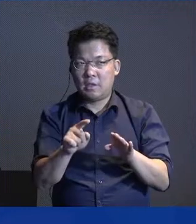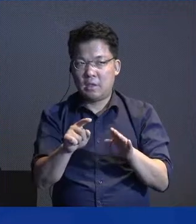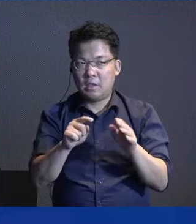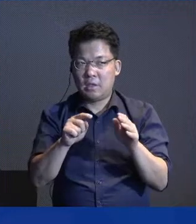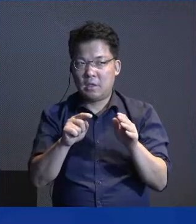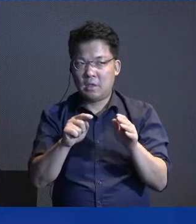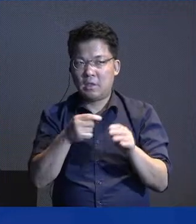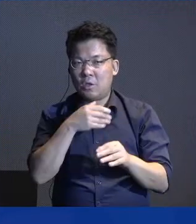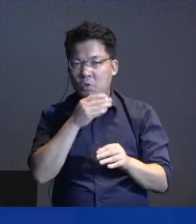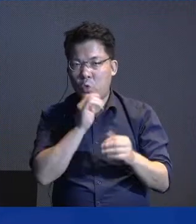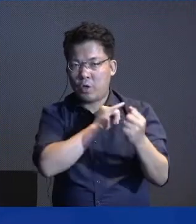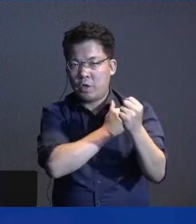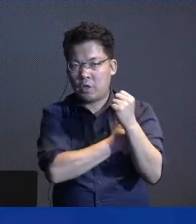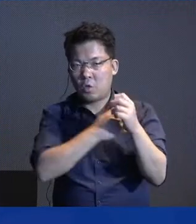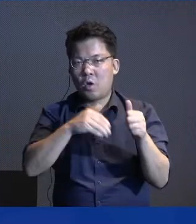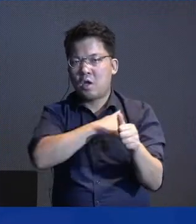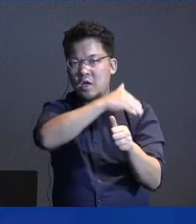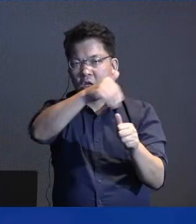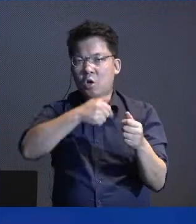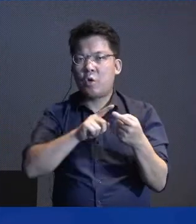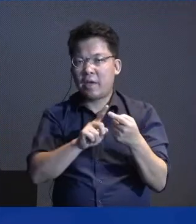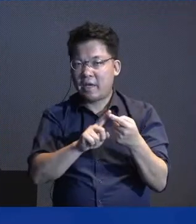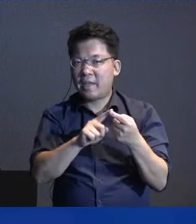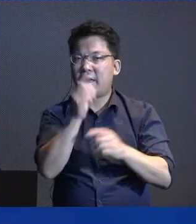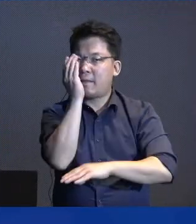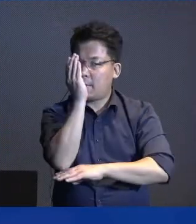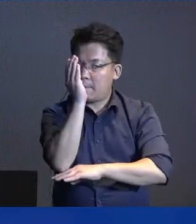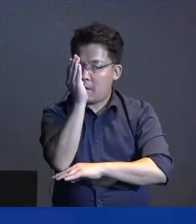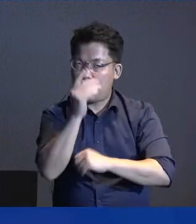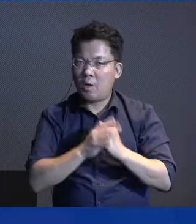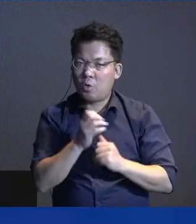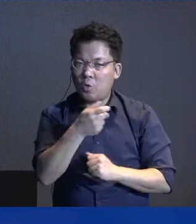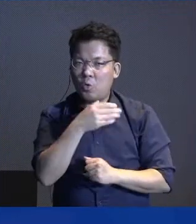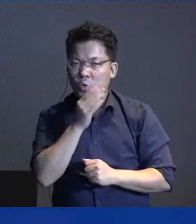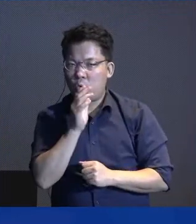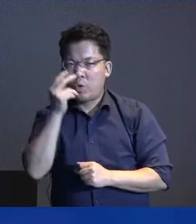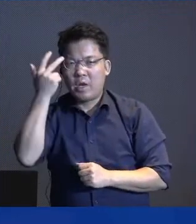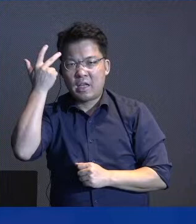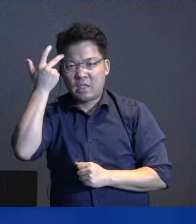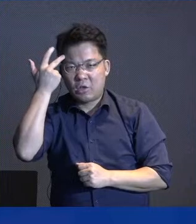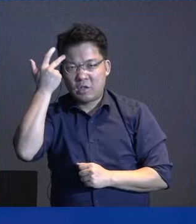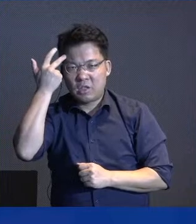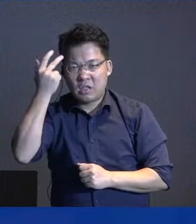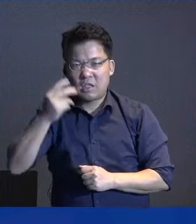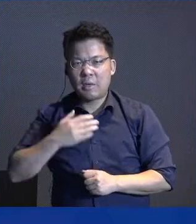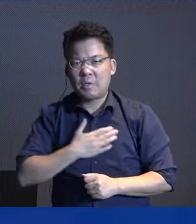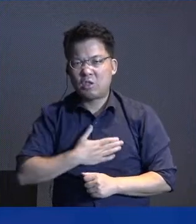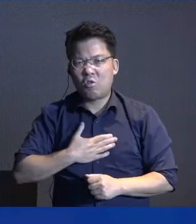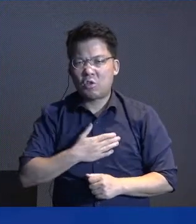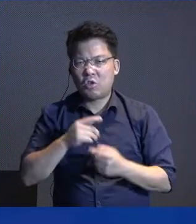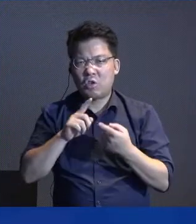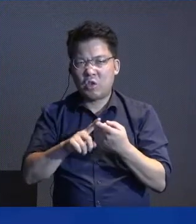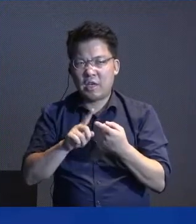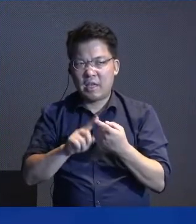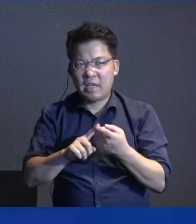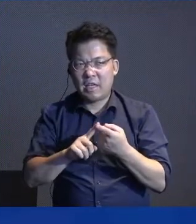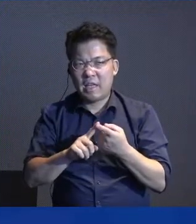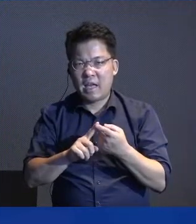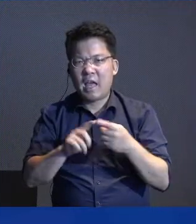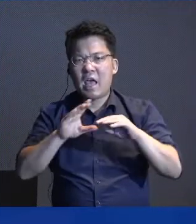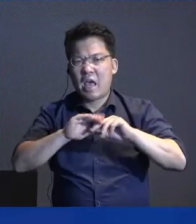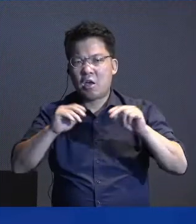with mental health and emotional health of older persons in each country and all